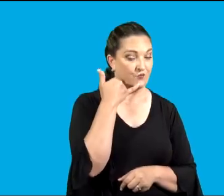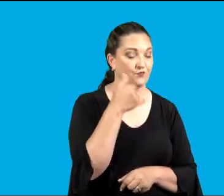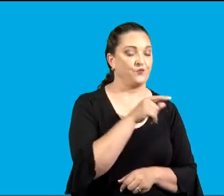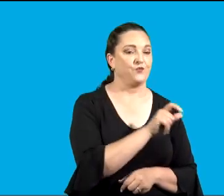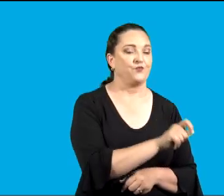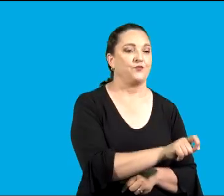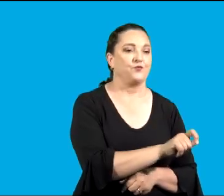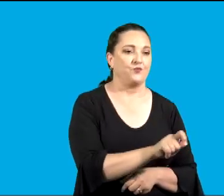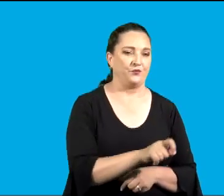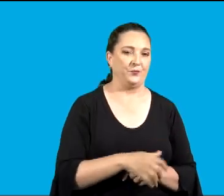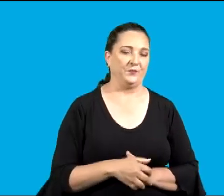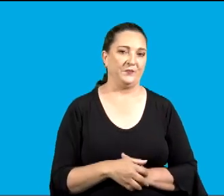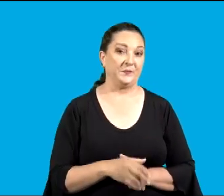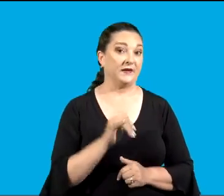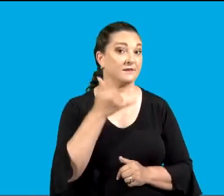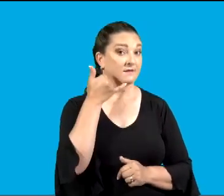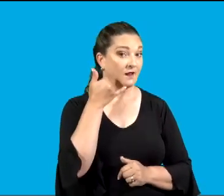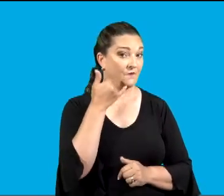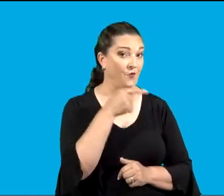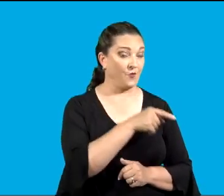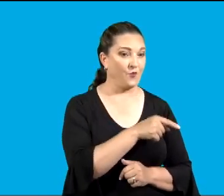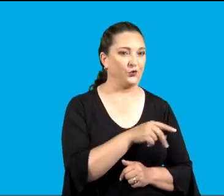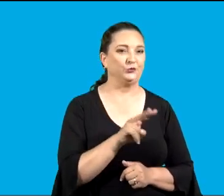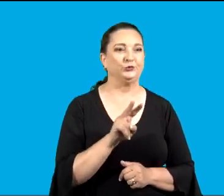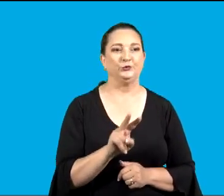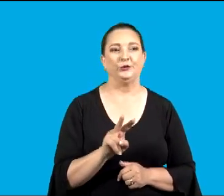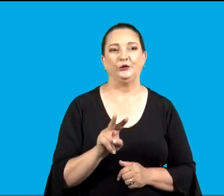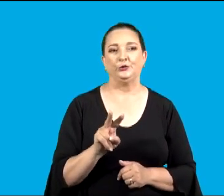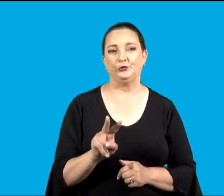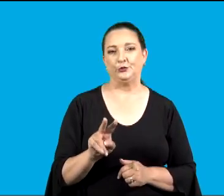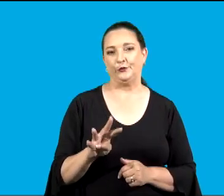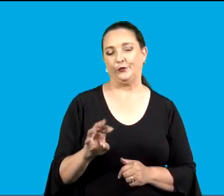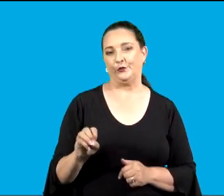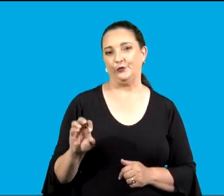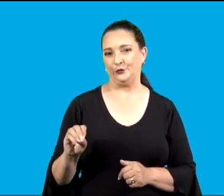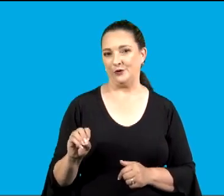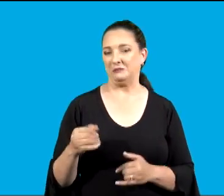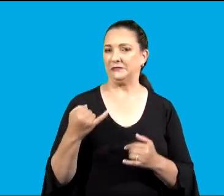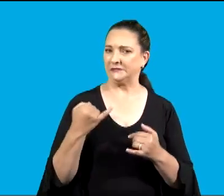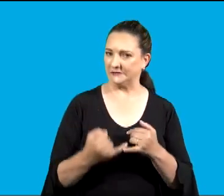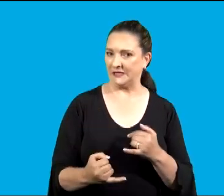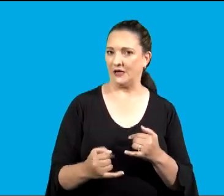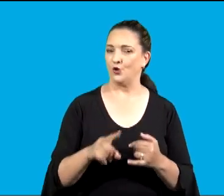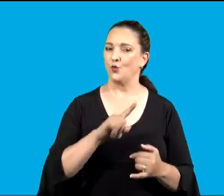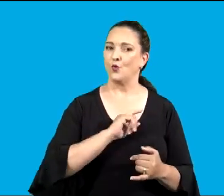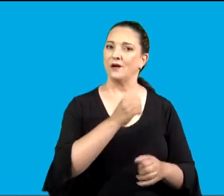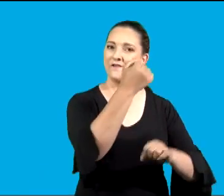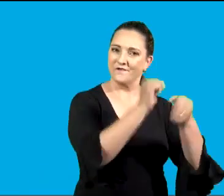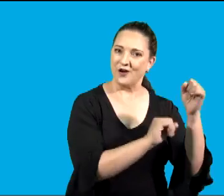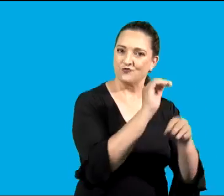telephone. So this telephone amount of 22.4 was posted in error to the